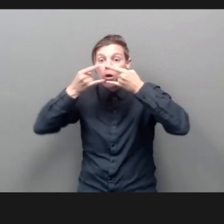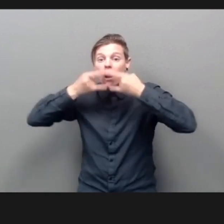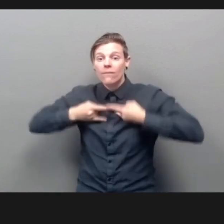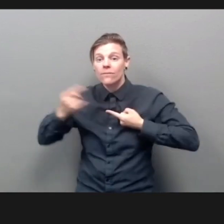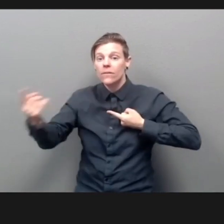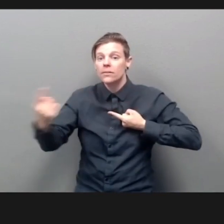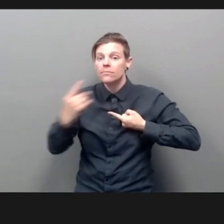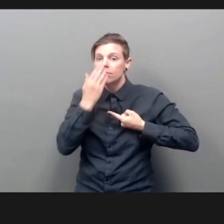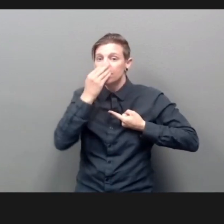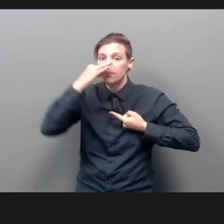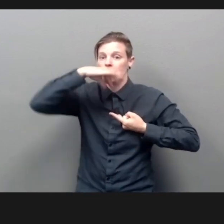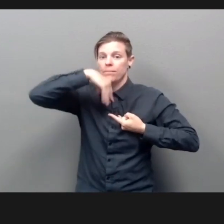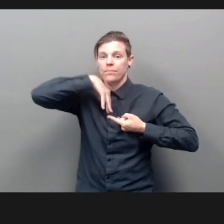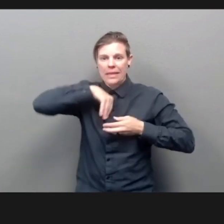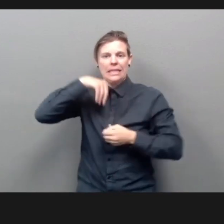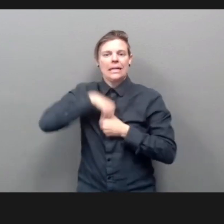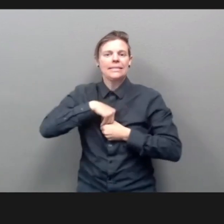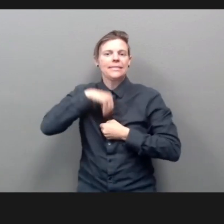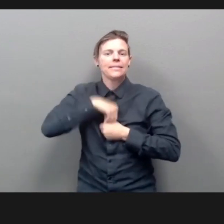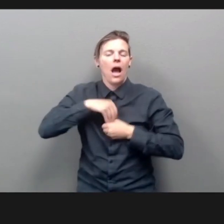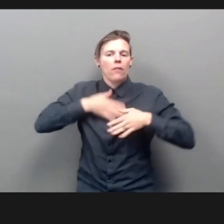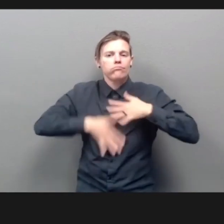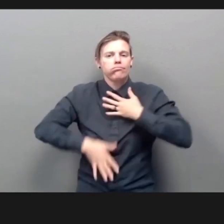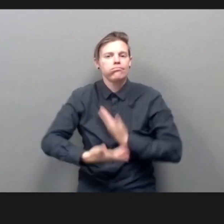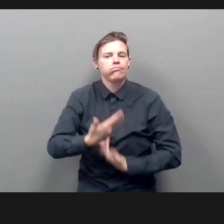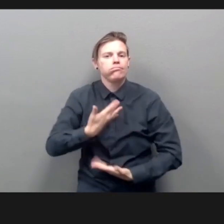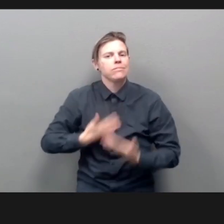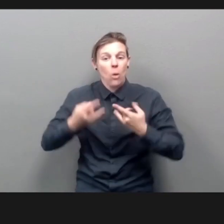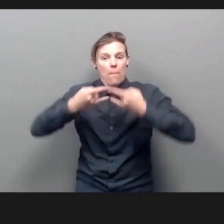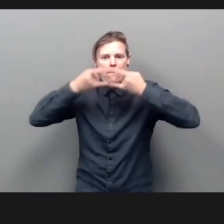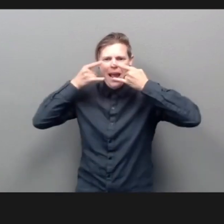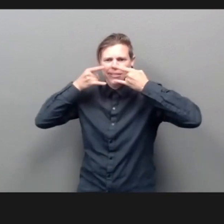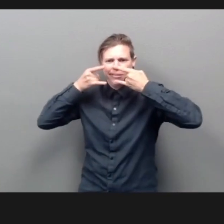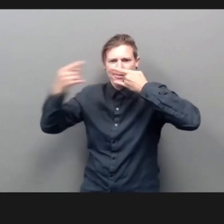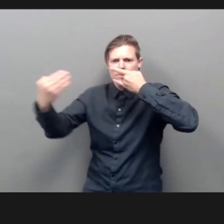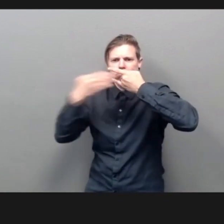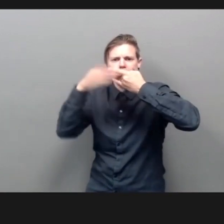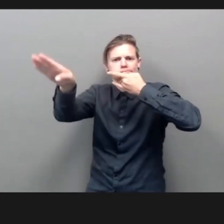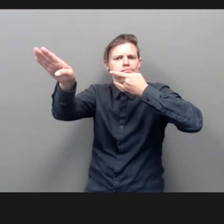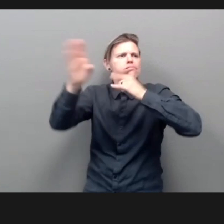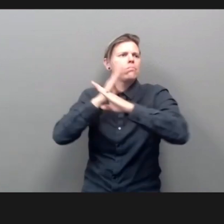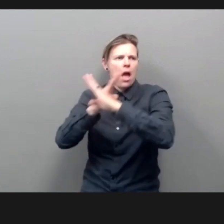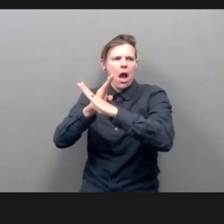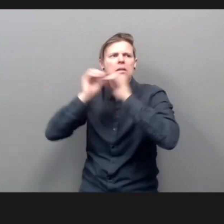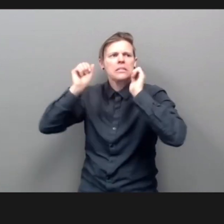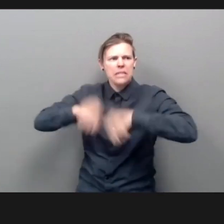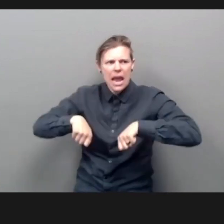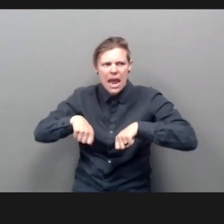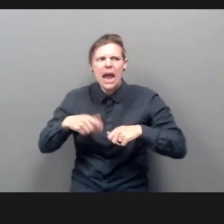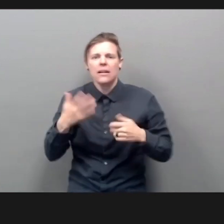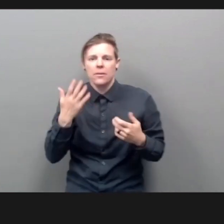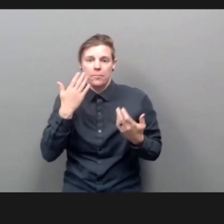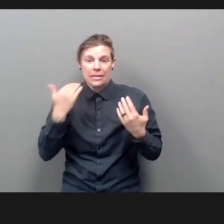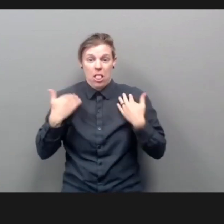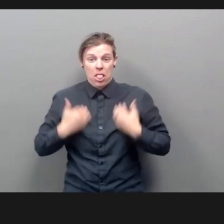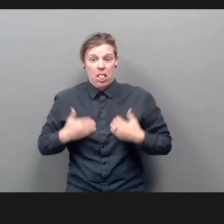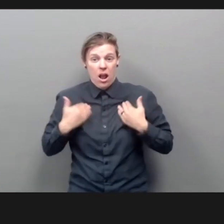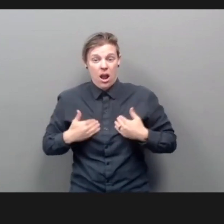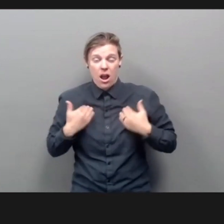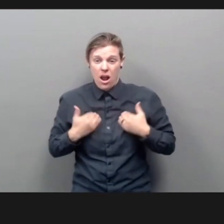they aren't as effective as surgical masks and KN95s. And I want to just